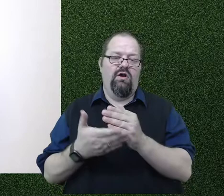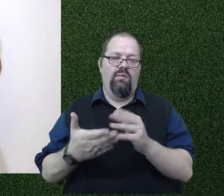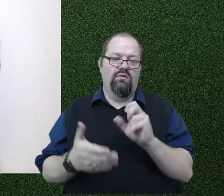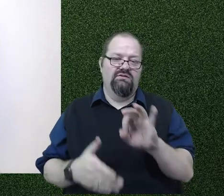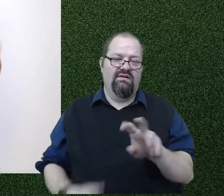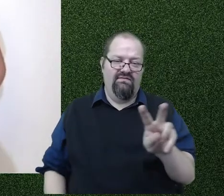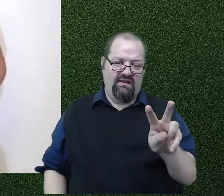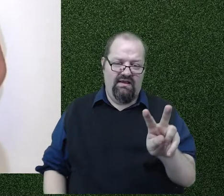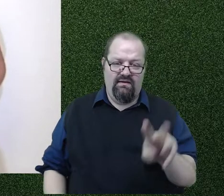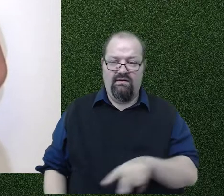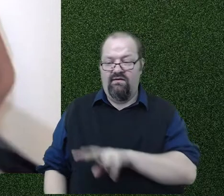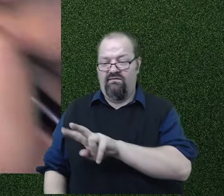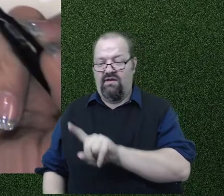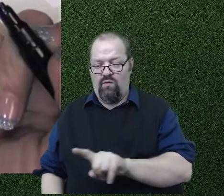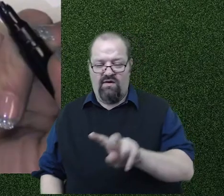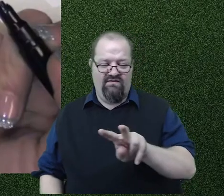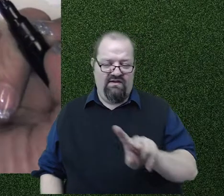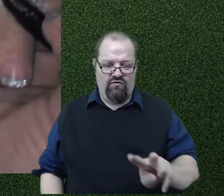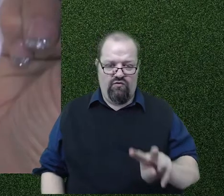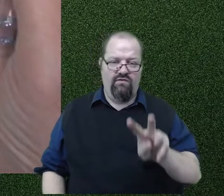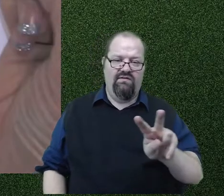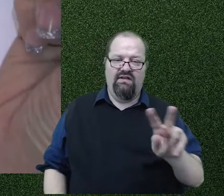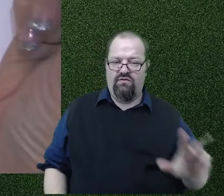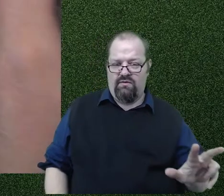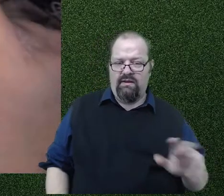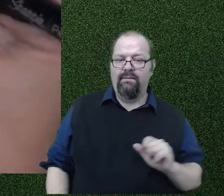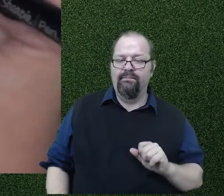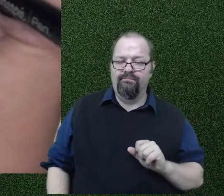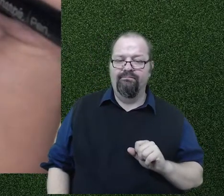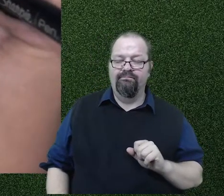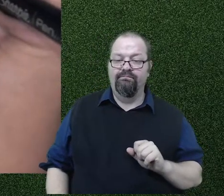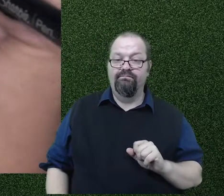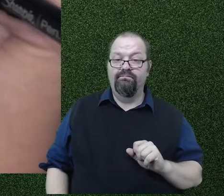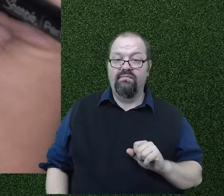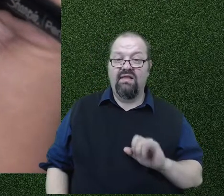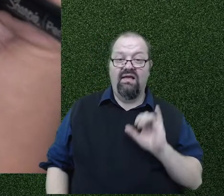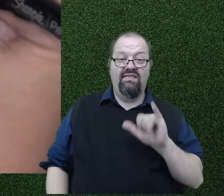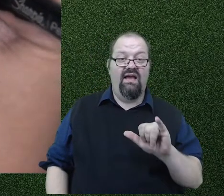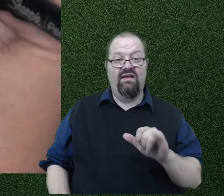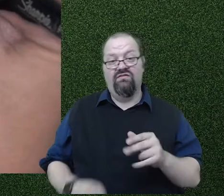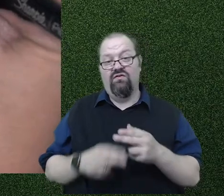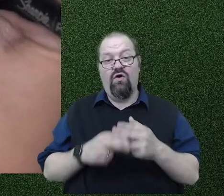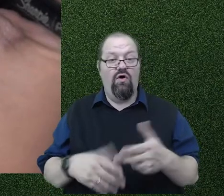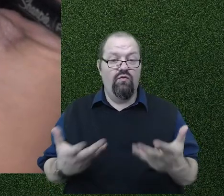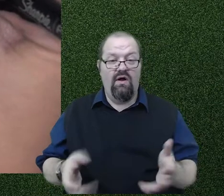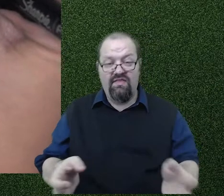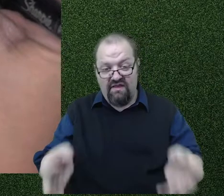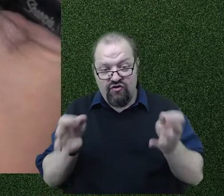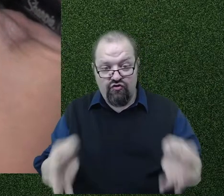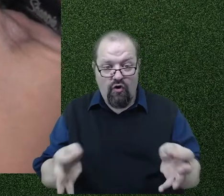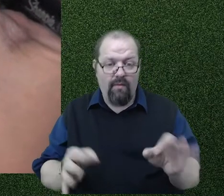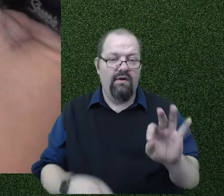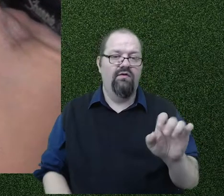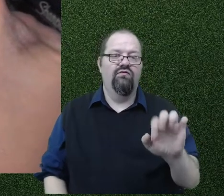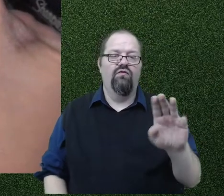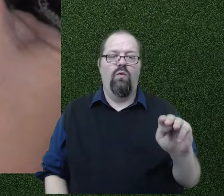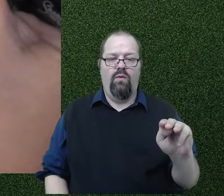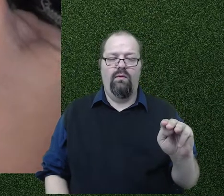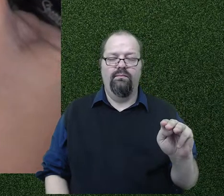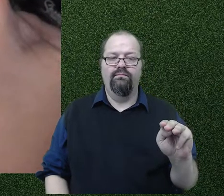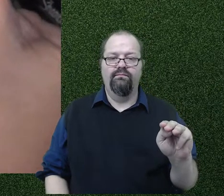V1, V2, and V3. This is called the determinant form.